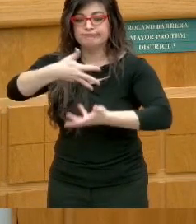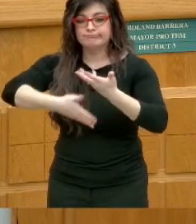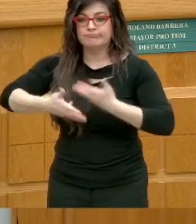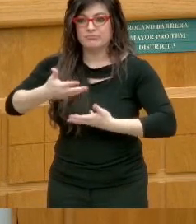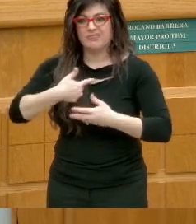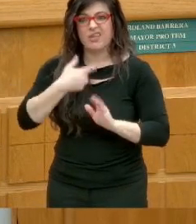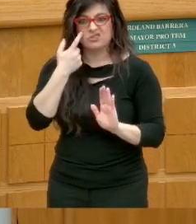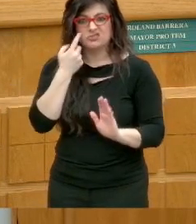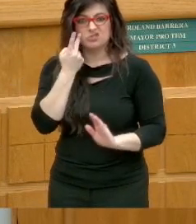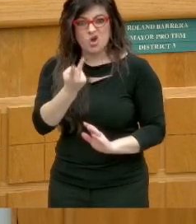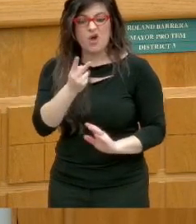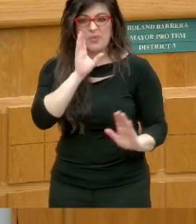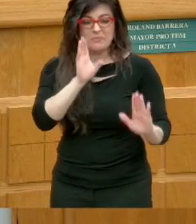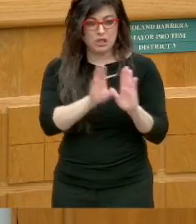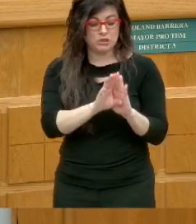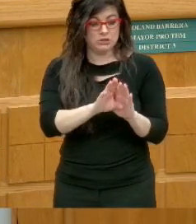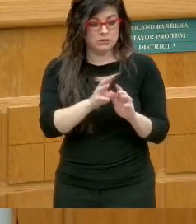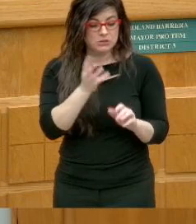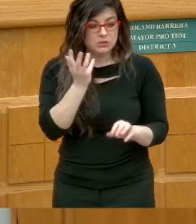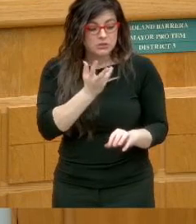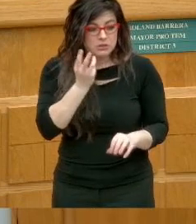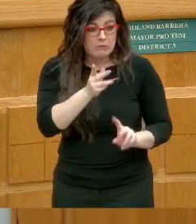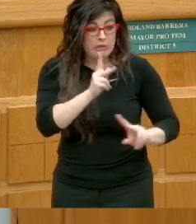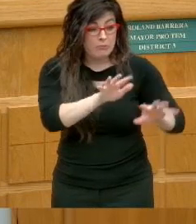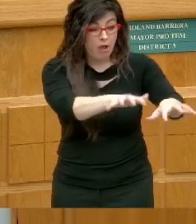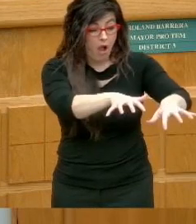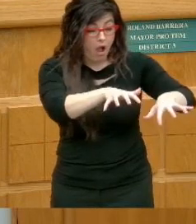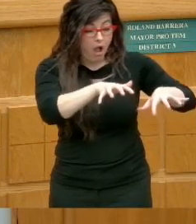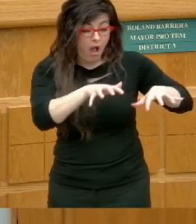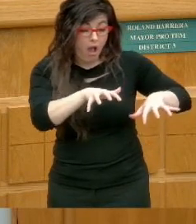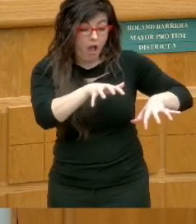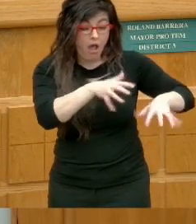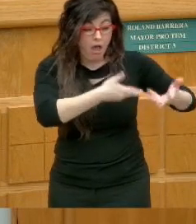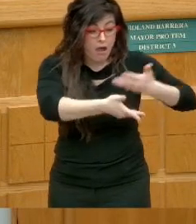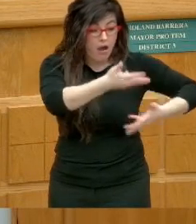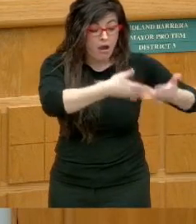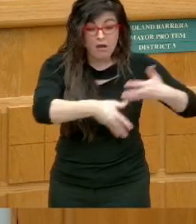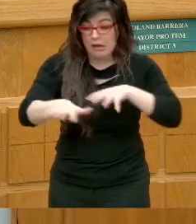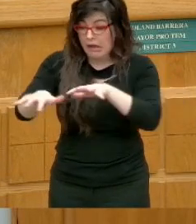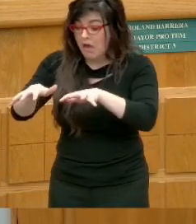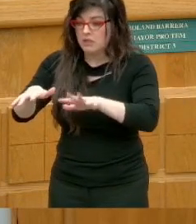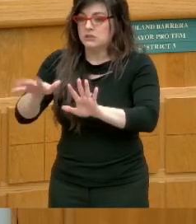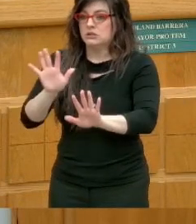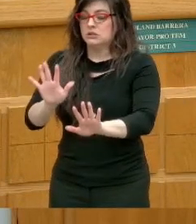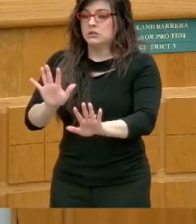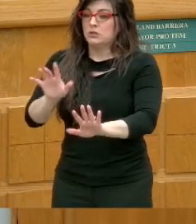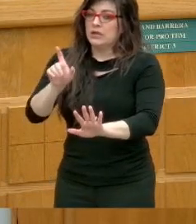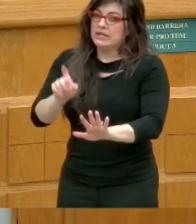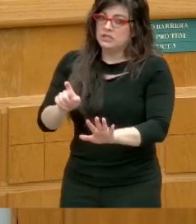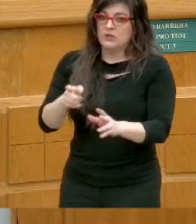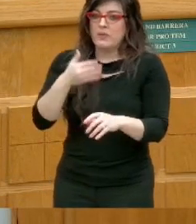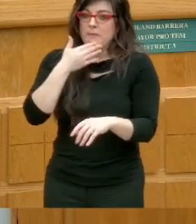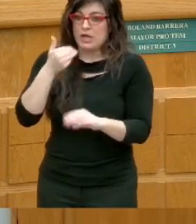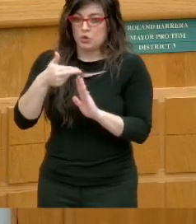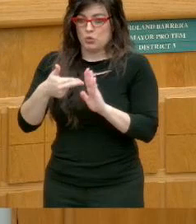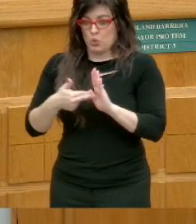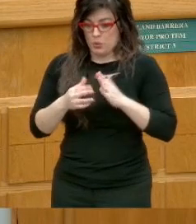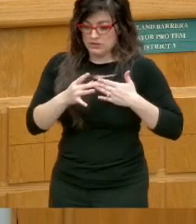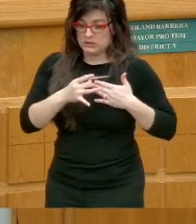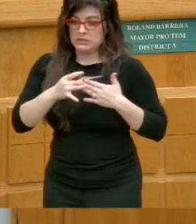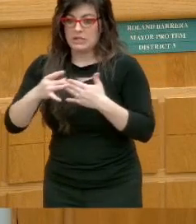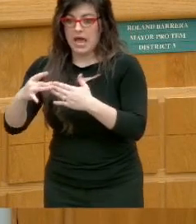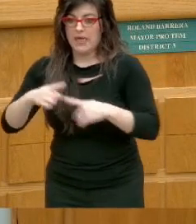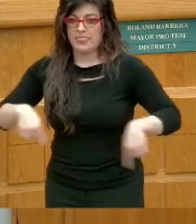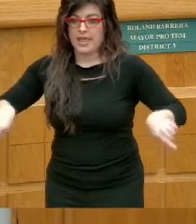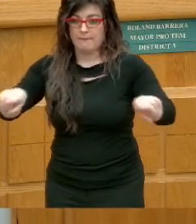that we come up with some better set of guidance for people. I think people want to do the right thing, but I think without guidance,